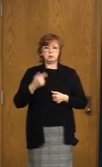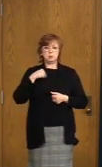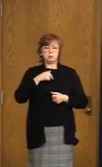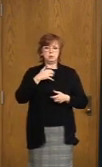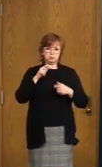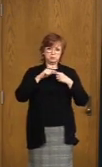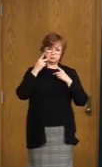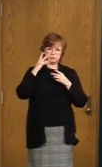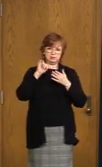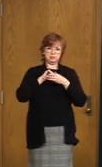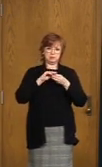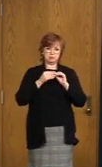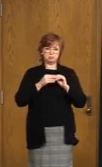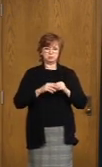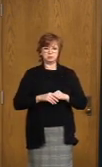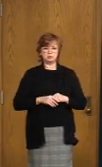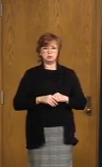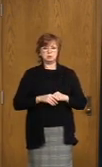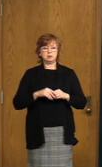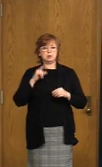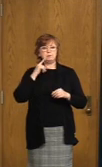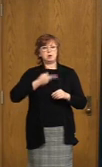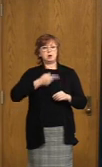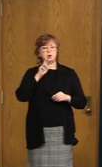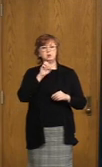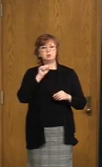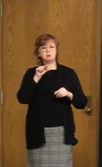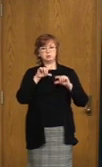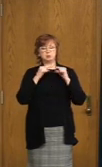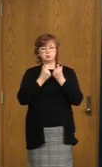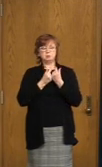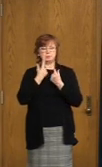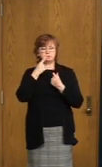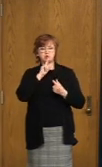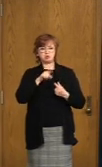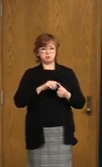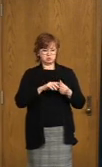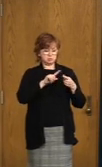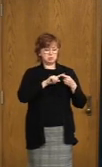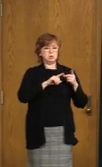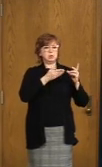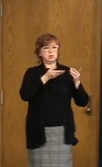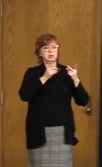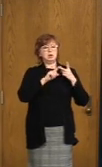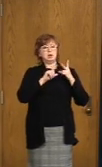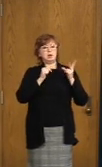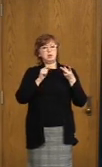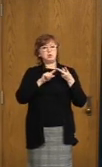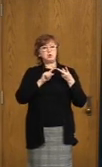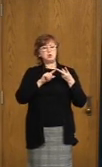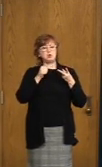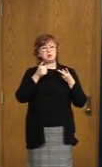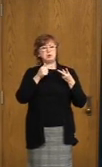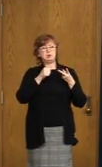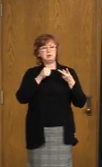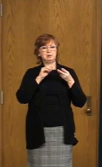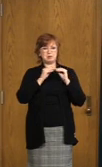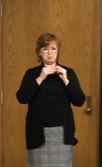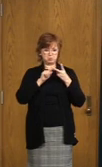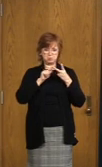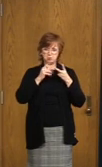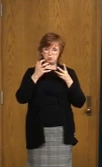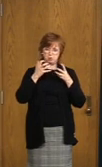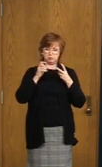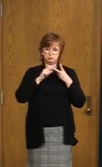we are able to access with these vaccines in the next number of weeks. And the other number that I know we'll all be watching